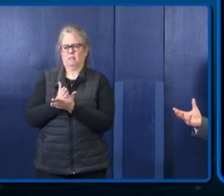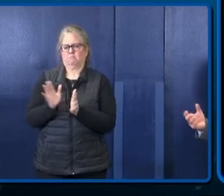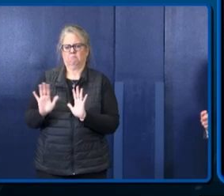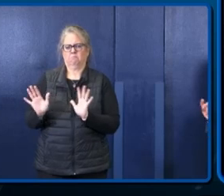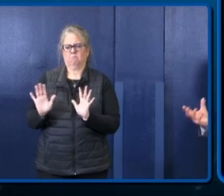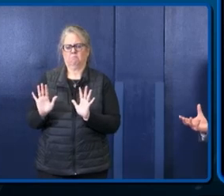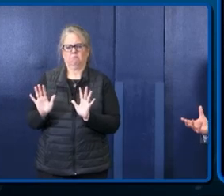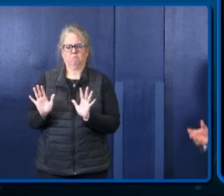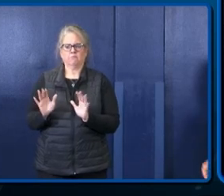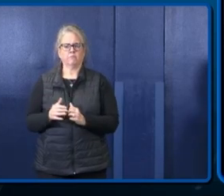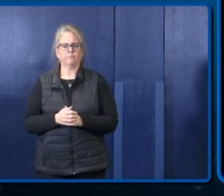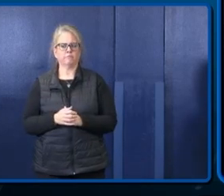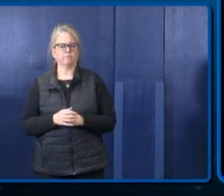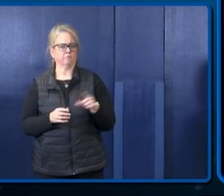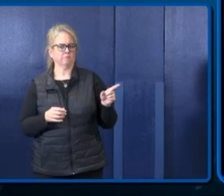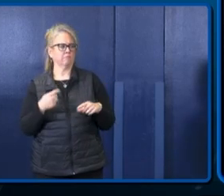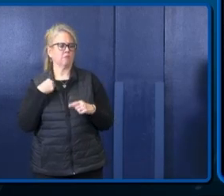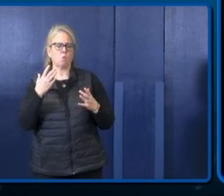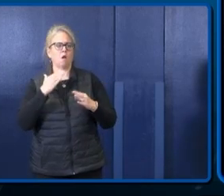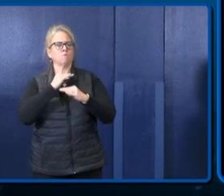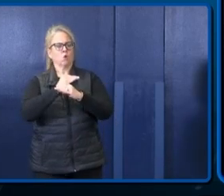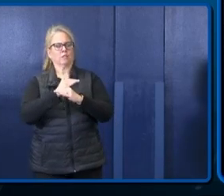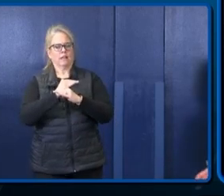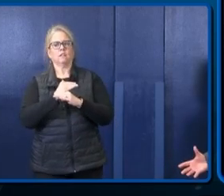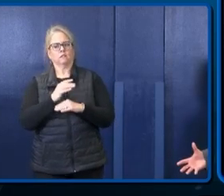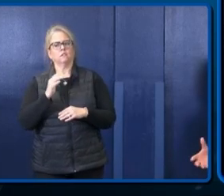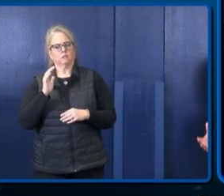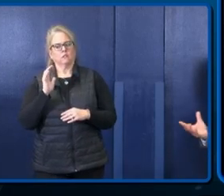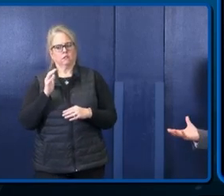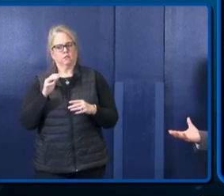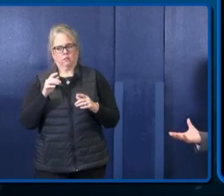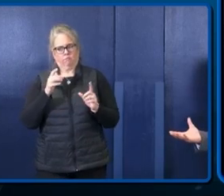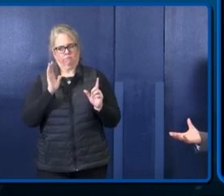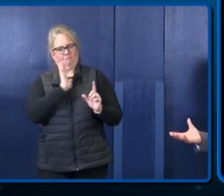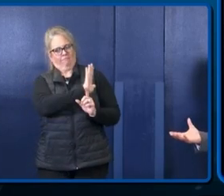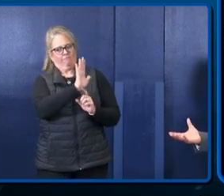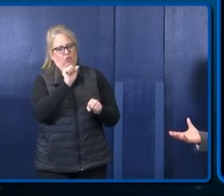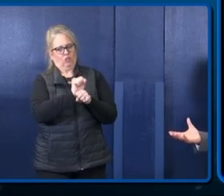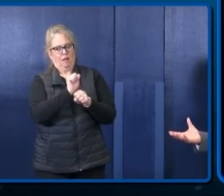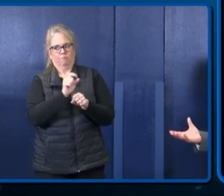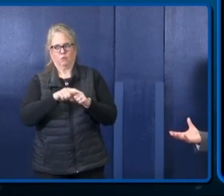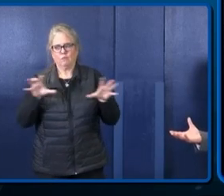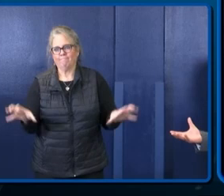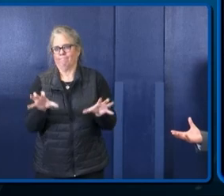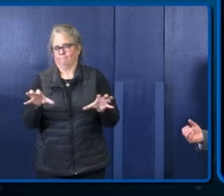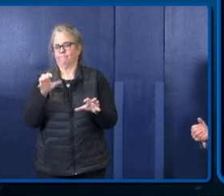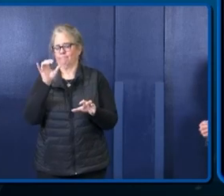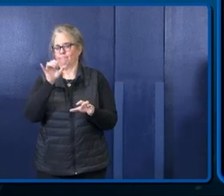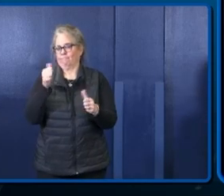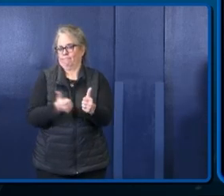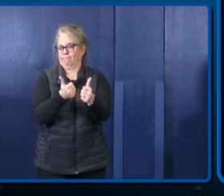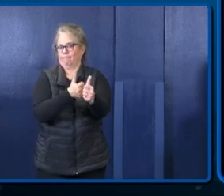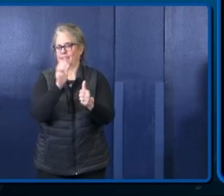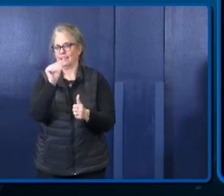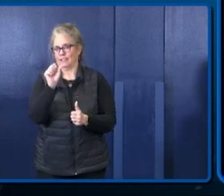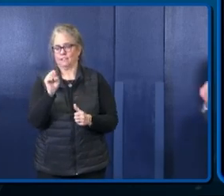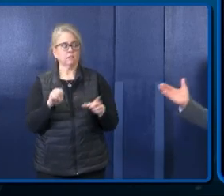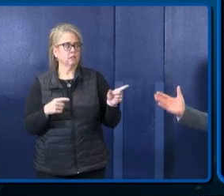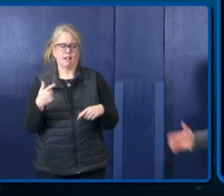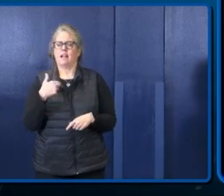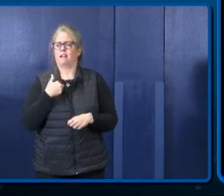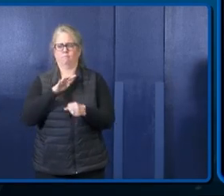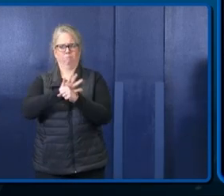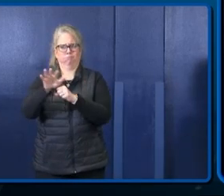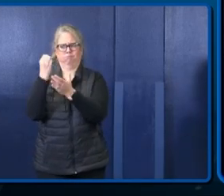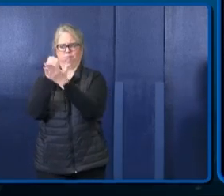make sure that we protect our ability to prosecute this case going forward. We obviously think we have enough evidence to go forward on those charges, and